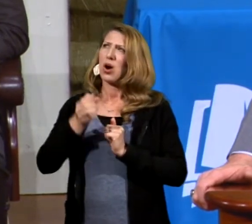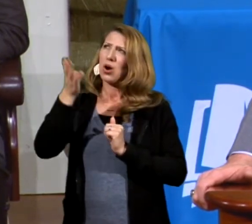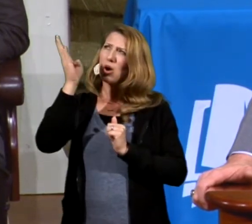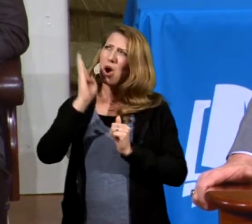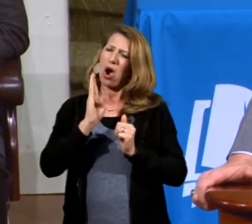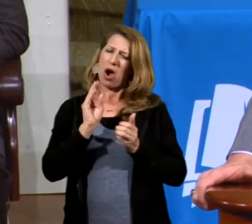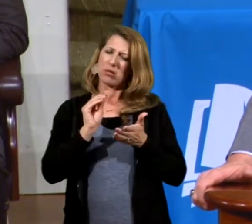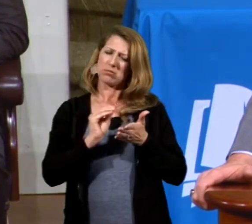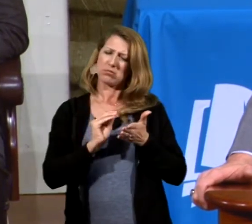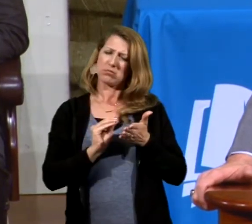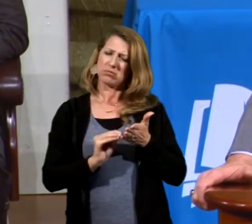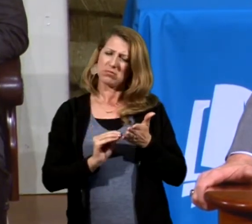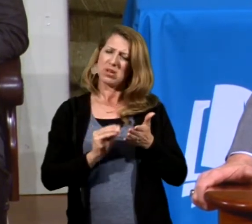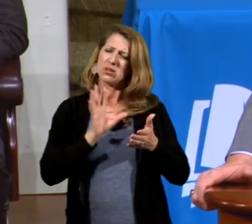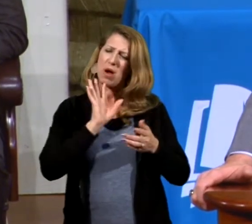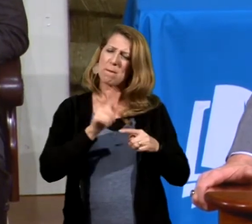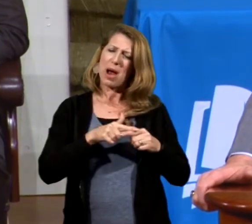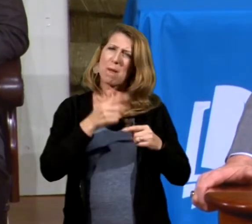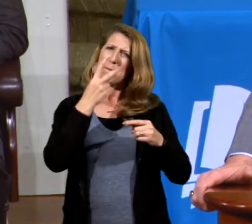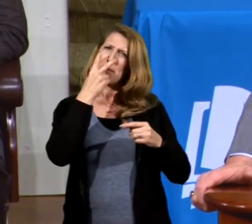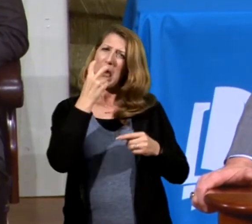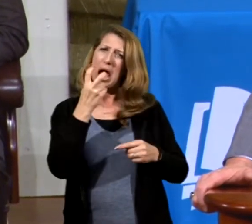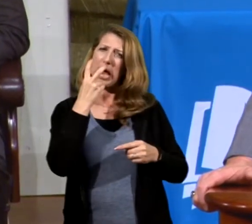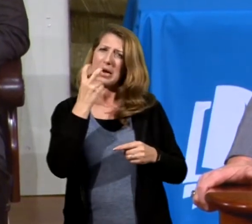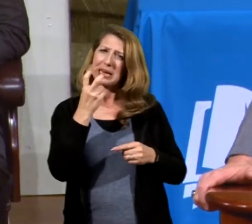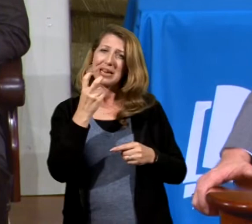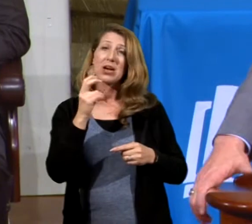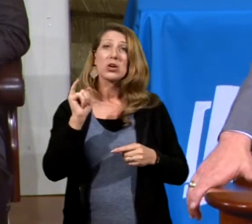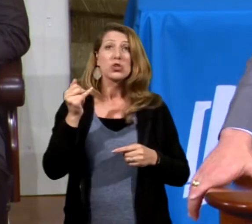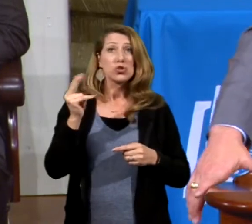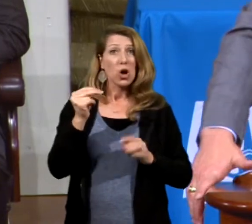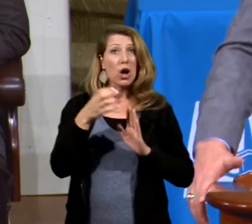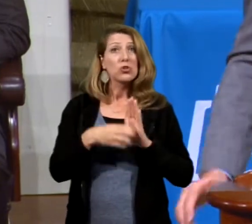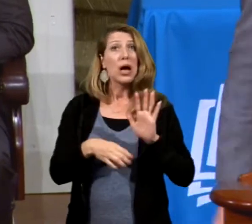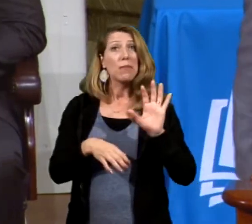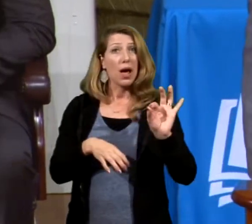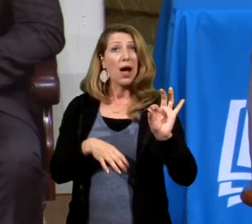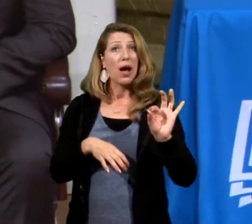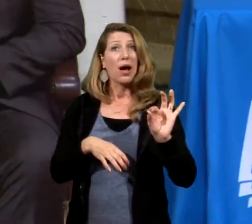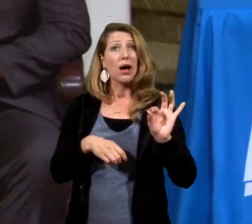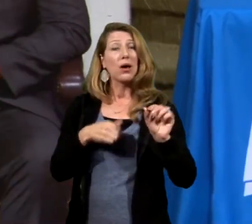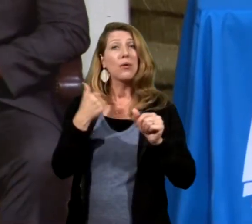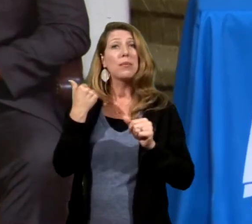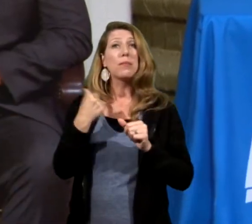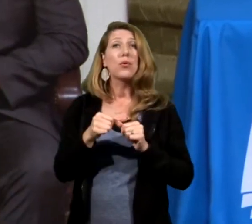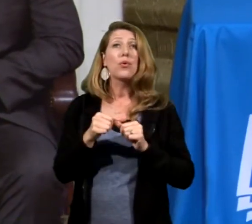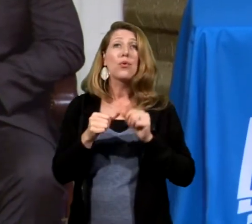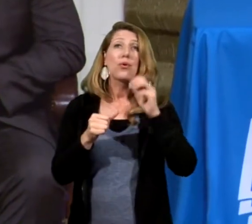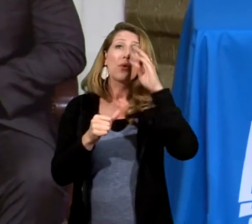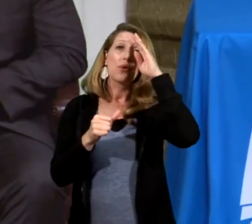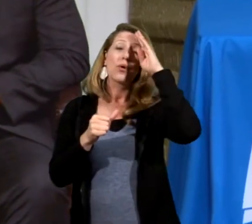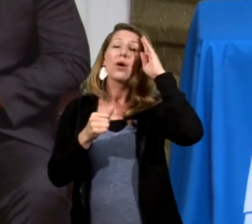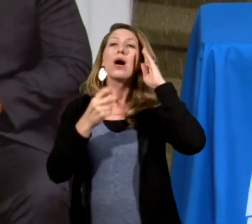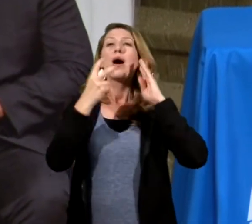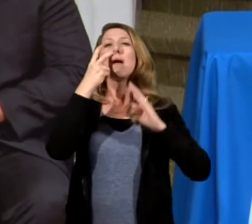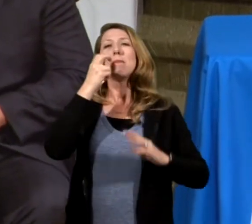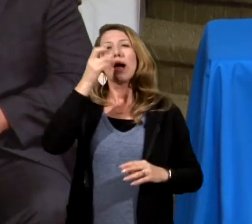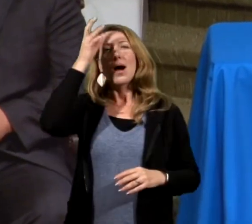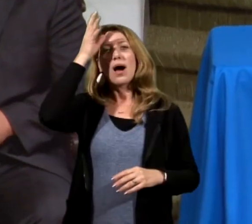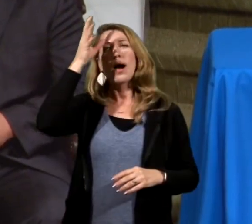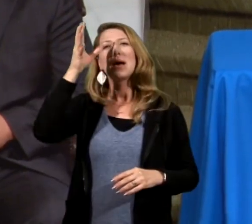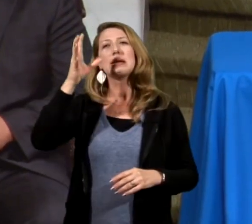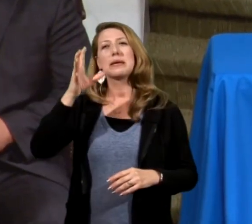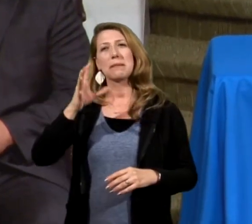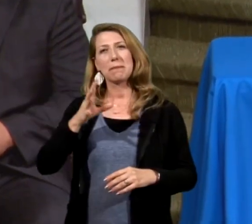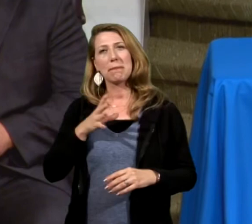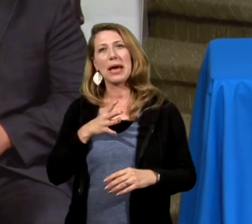lot of time blindness in the Bible. Remember, might remember in John chapter 9, whenever the blind man was come